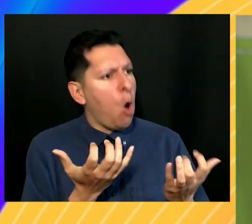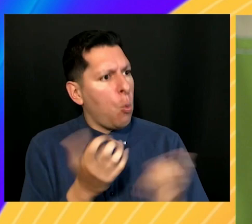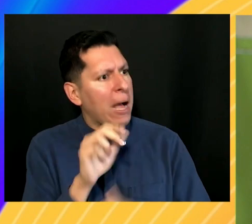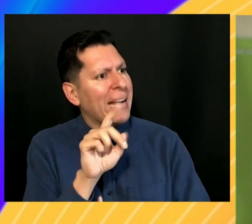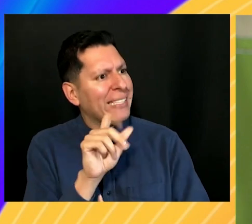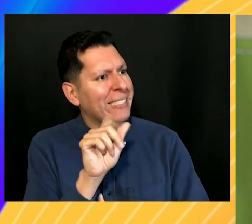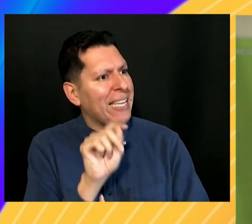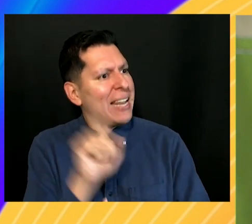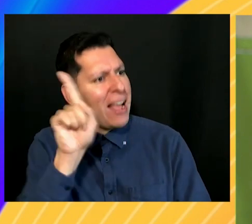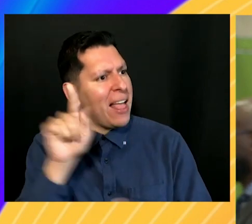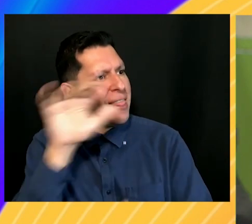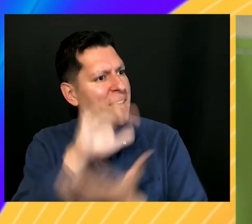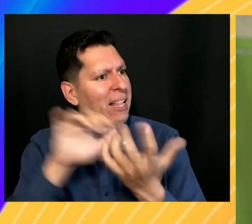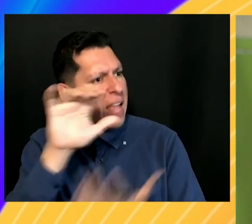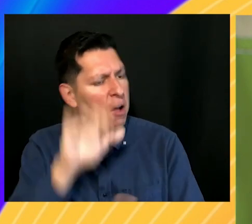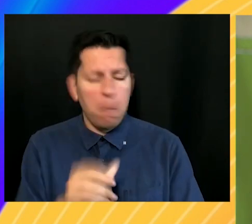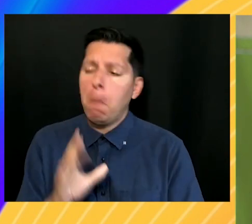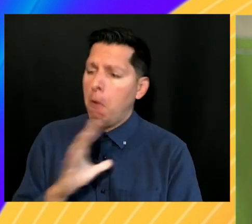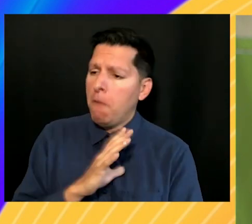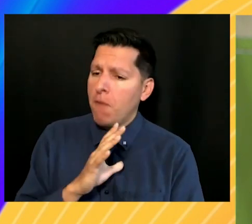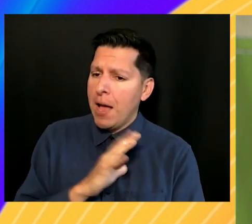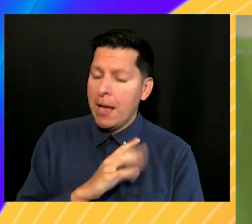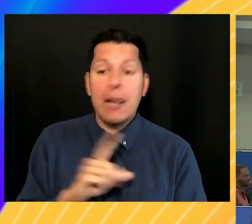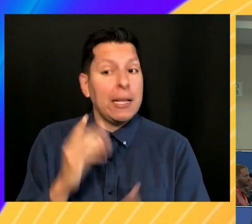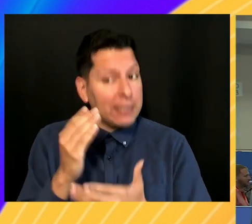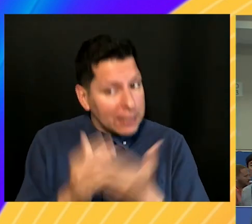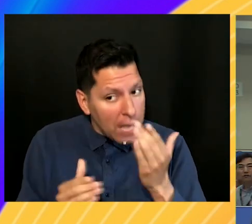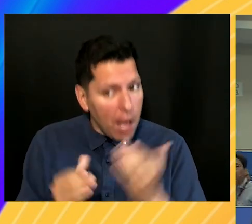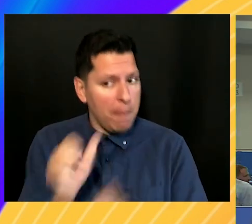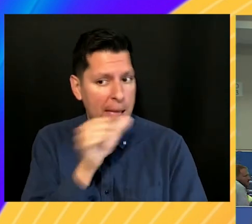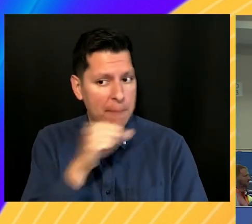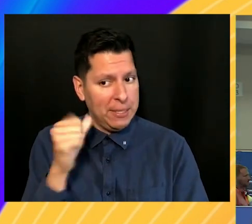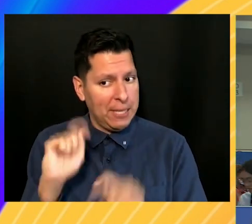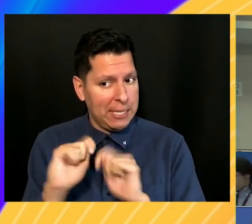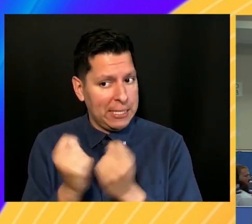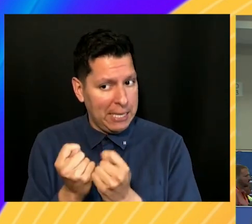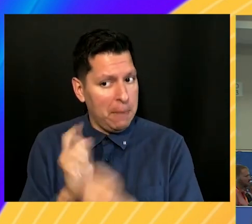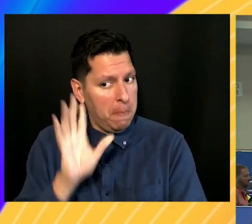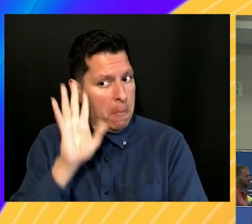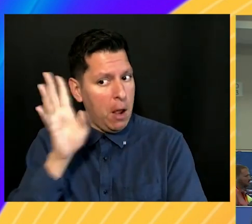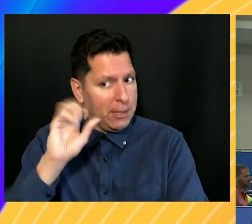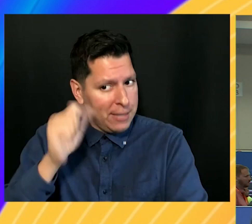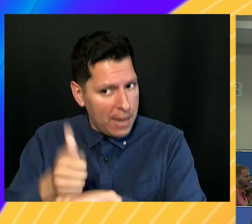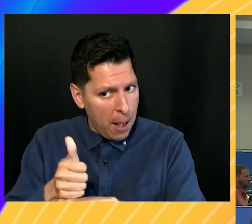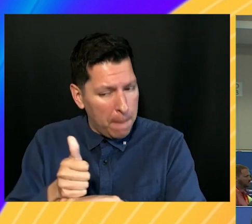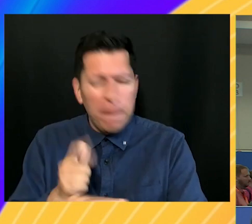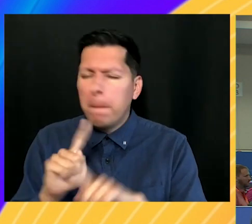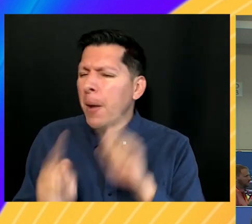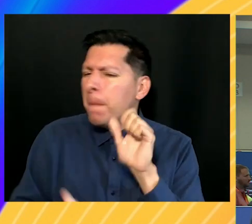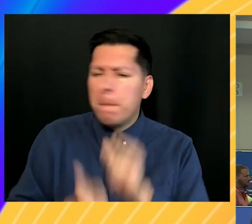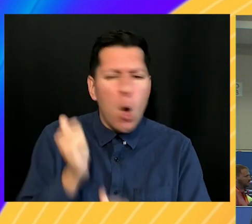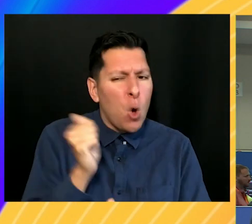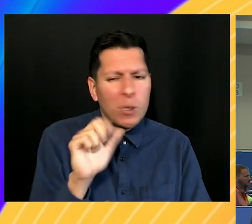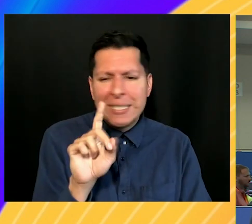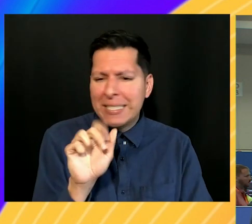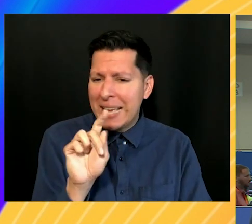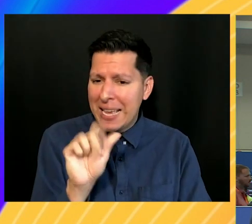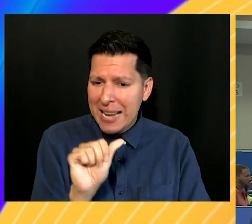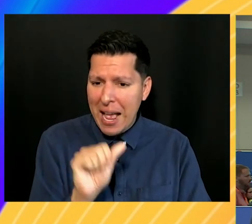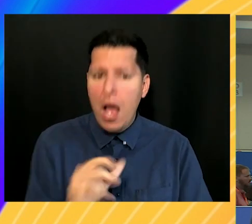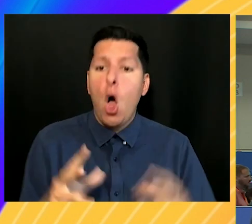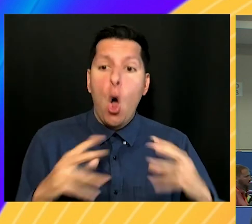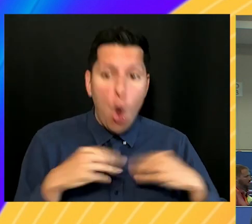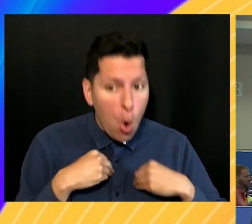even have a couple of data sets that have been produced by Amazon teams. Oh, that's cool. But the vast majority of the data are owned and maintained